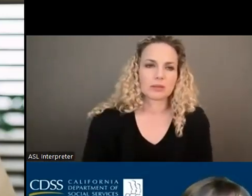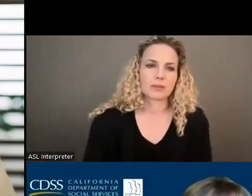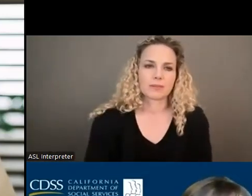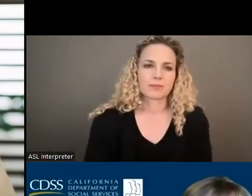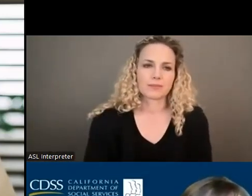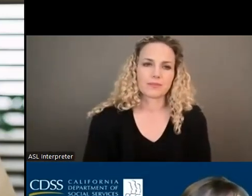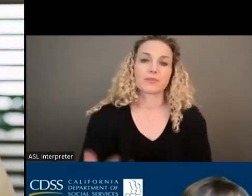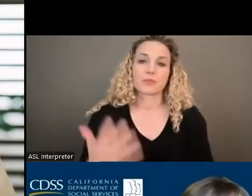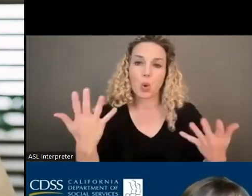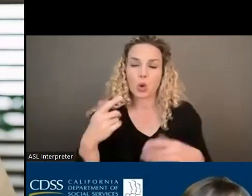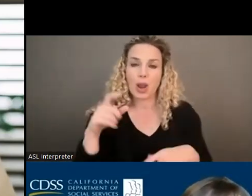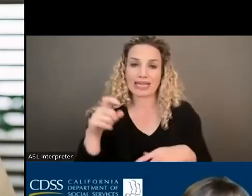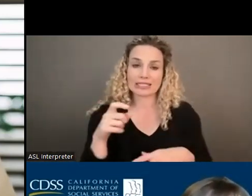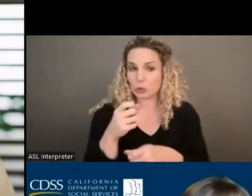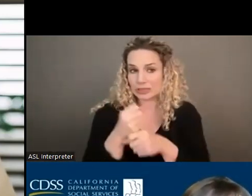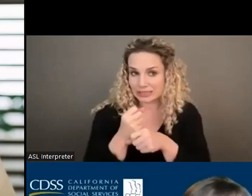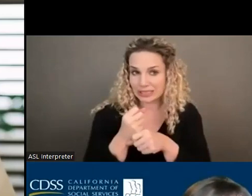What do I need to do to receive my